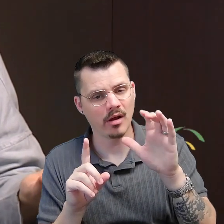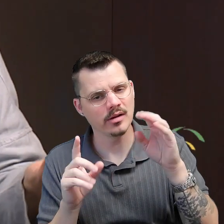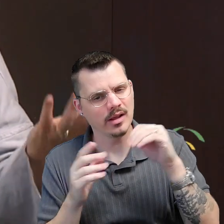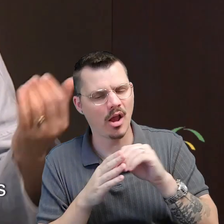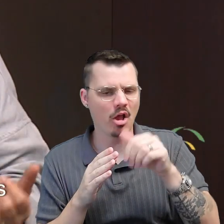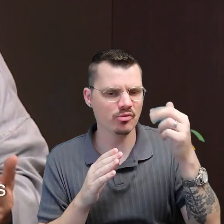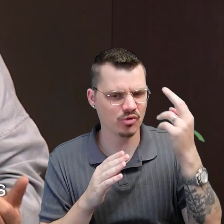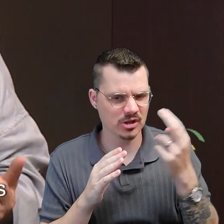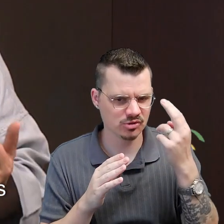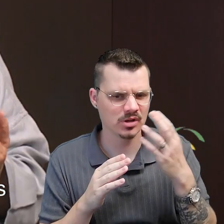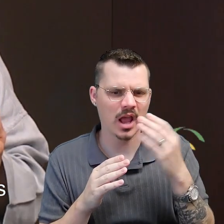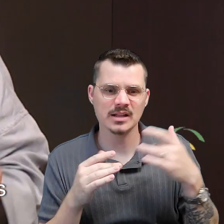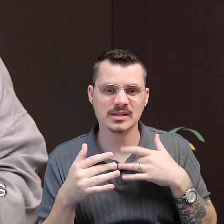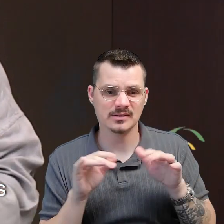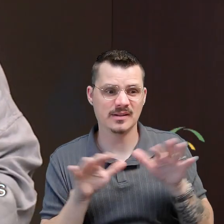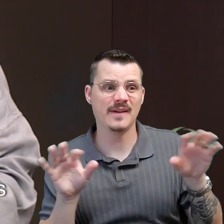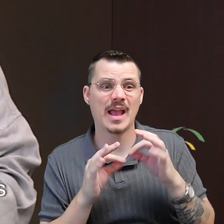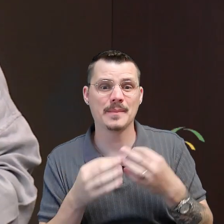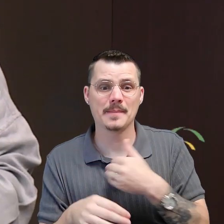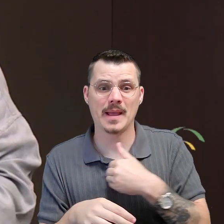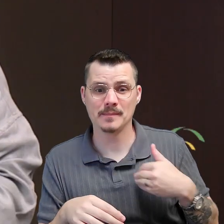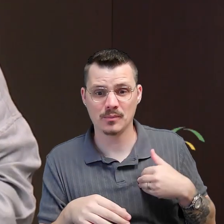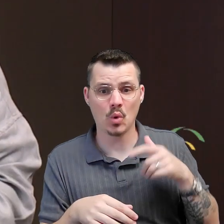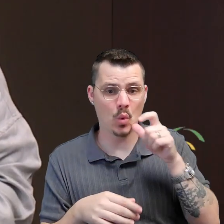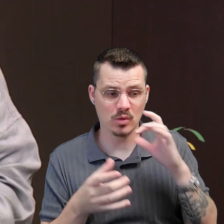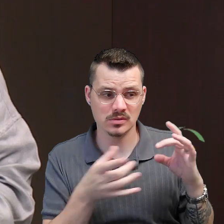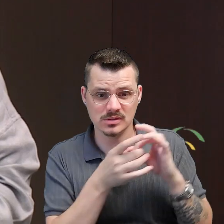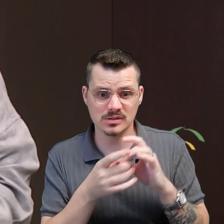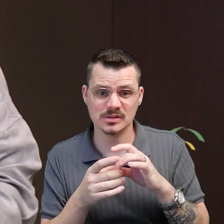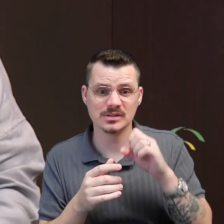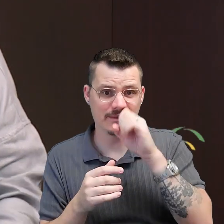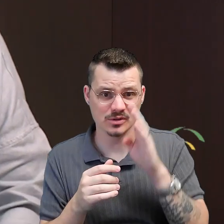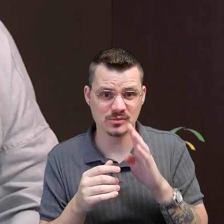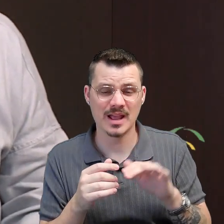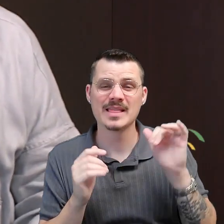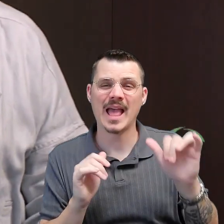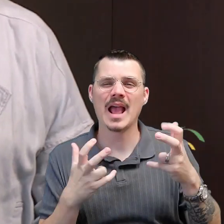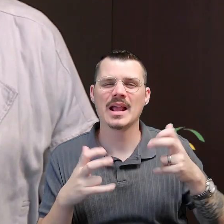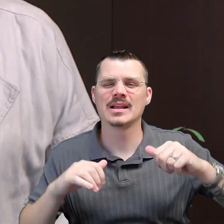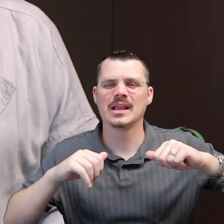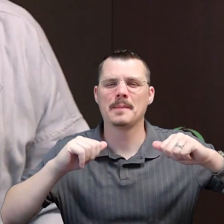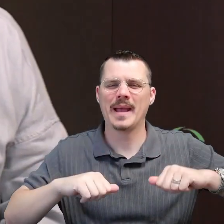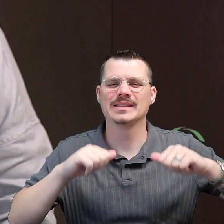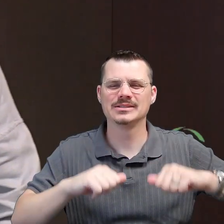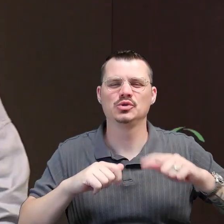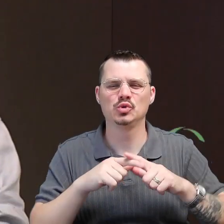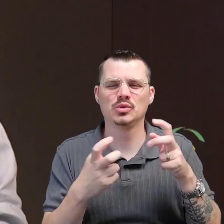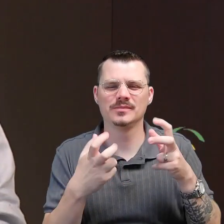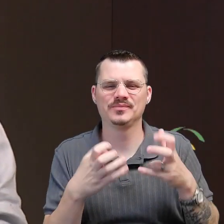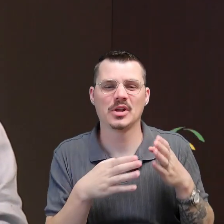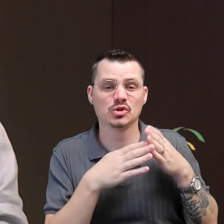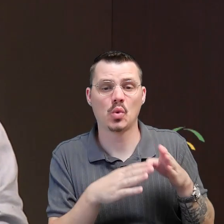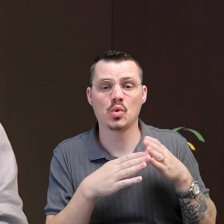reasons, and in first-degree family members of people with schizophrenia, that capacity to